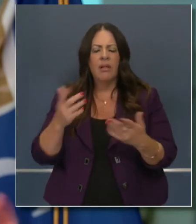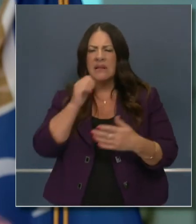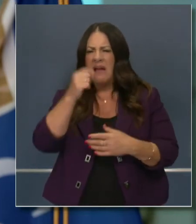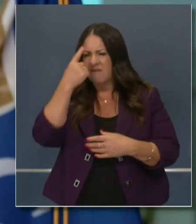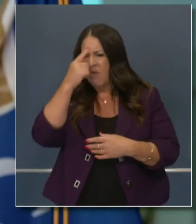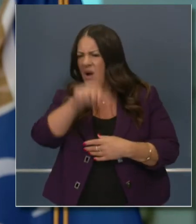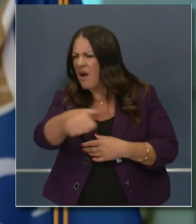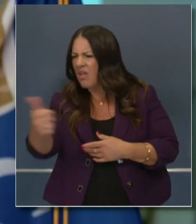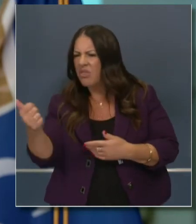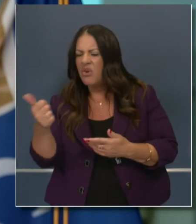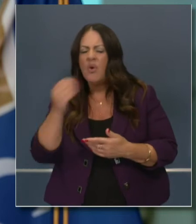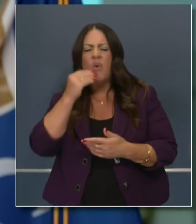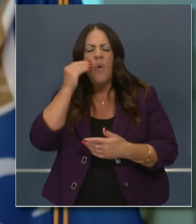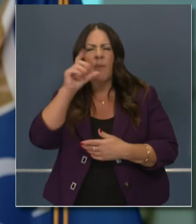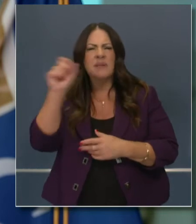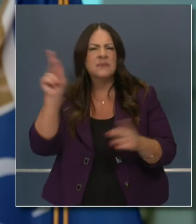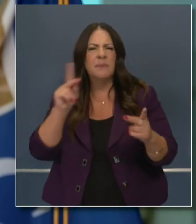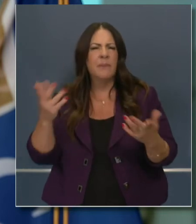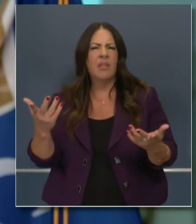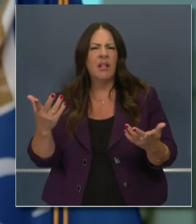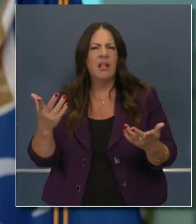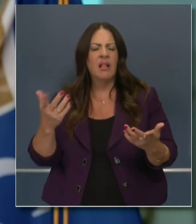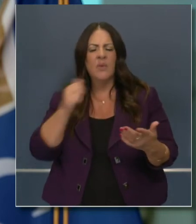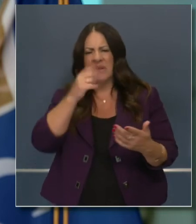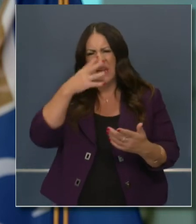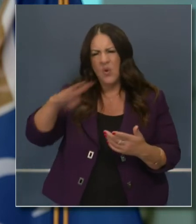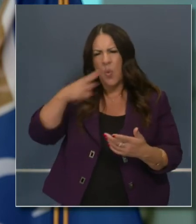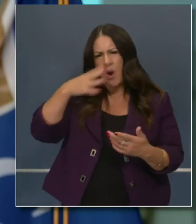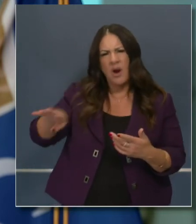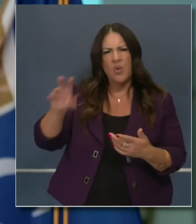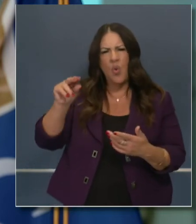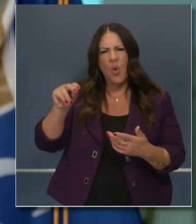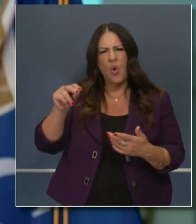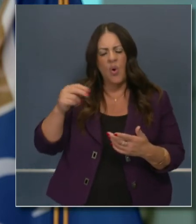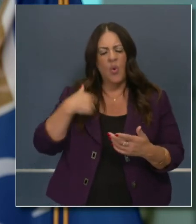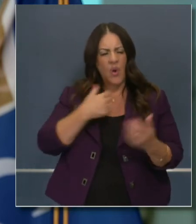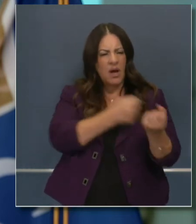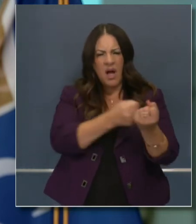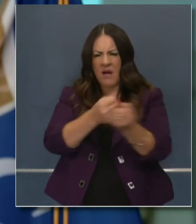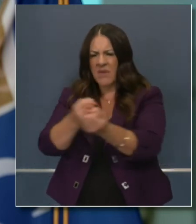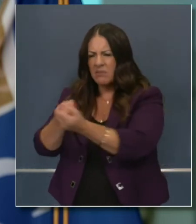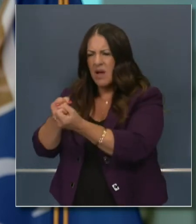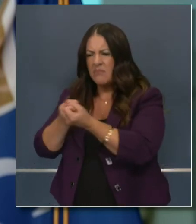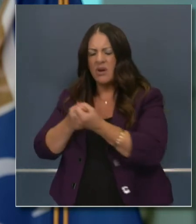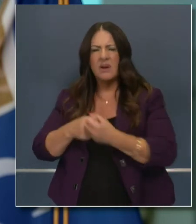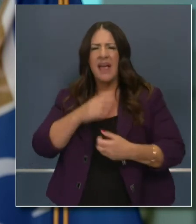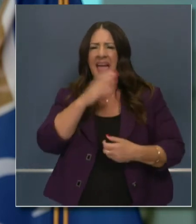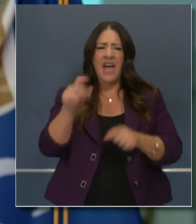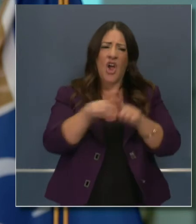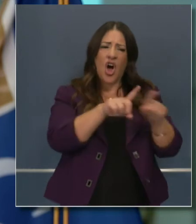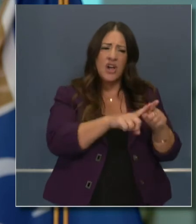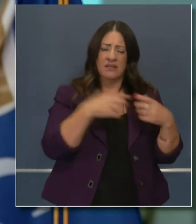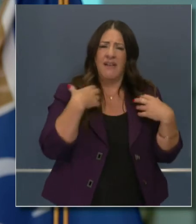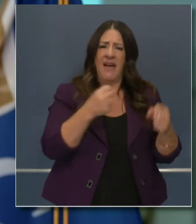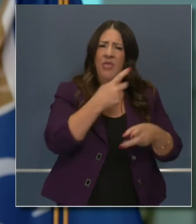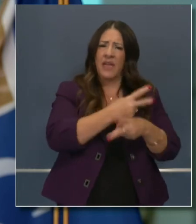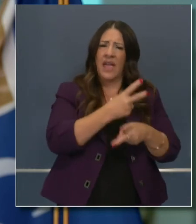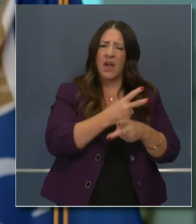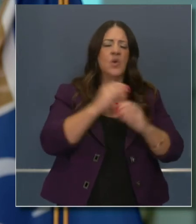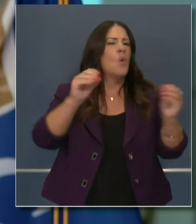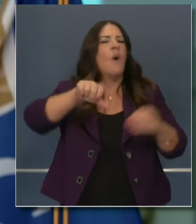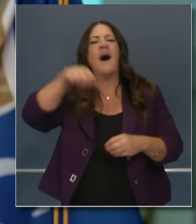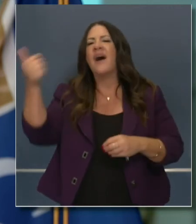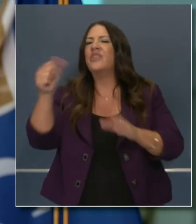cracks, defined as homeless here in the state of California, and if I may, including on the issue of health care. There's no state in